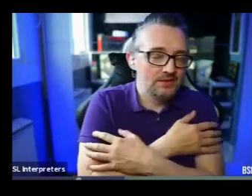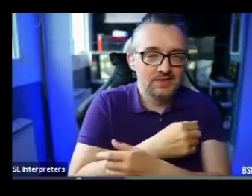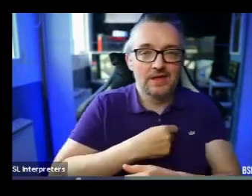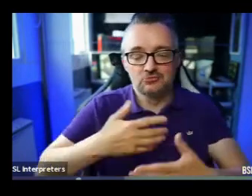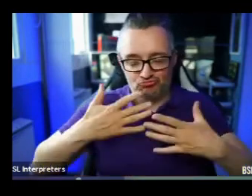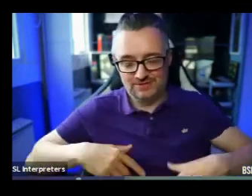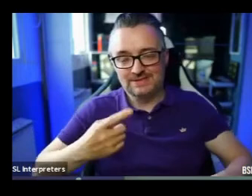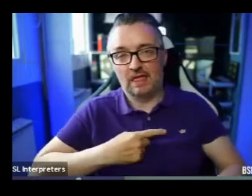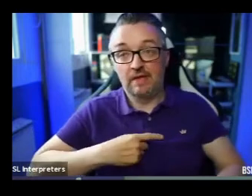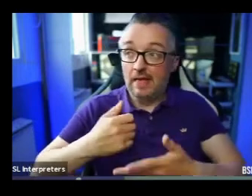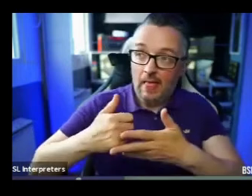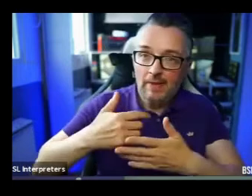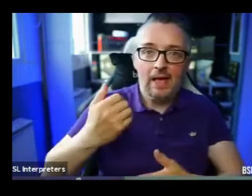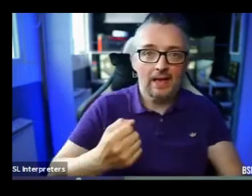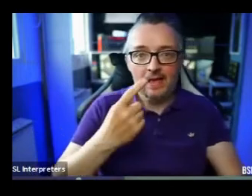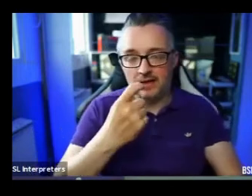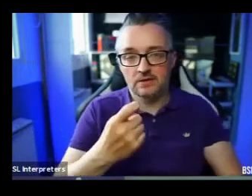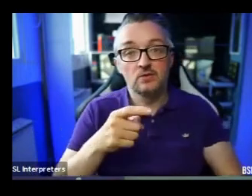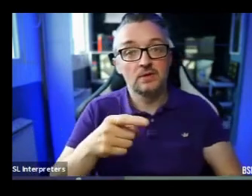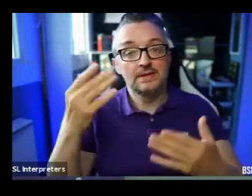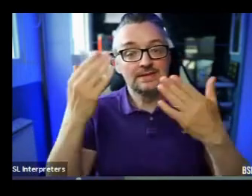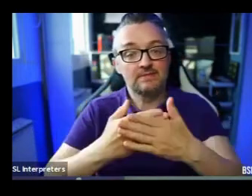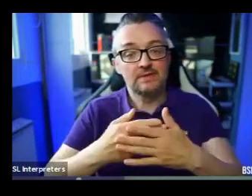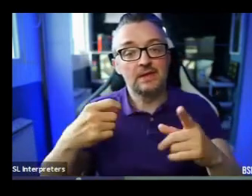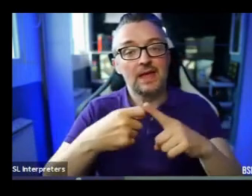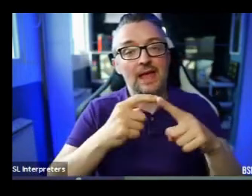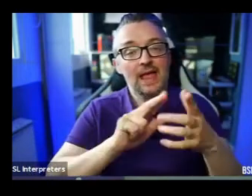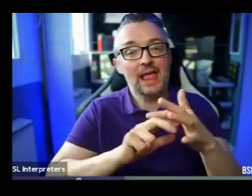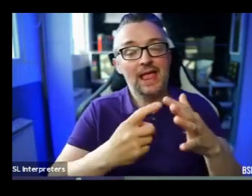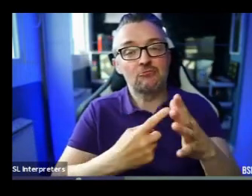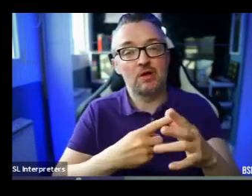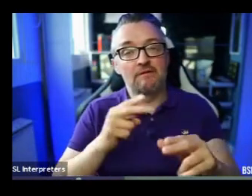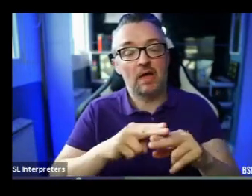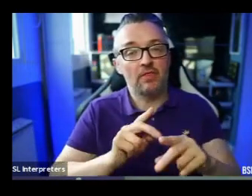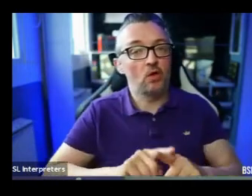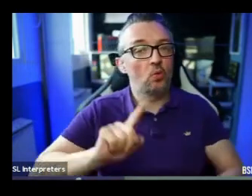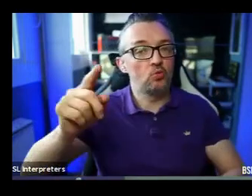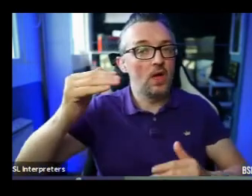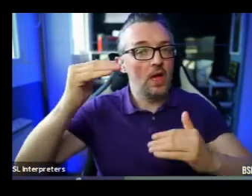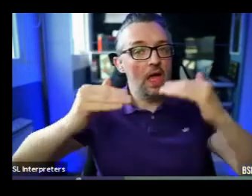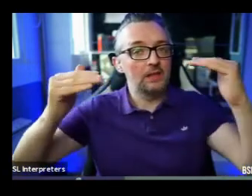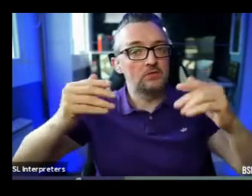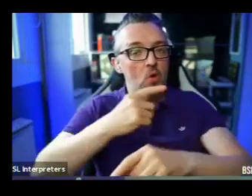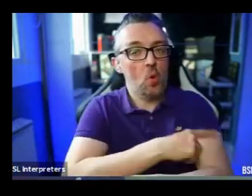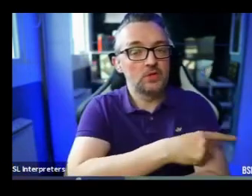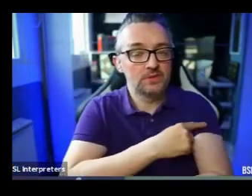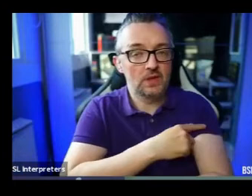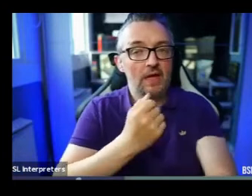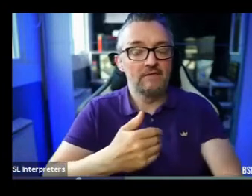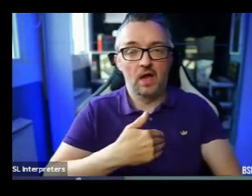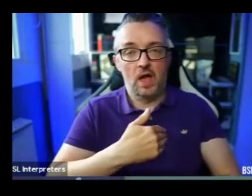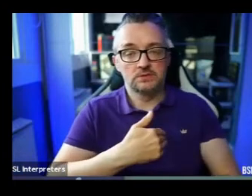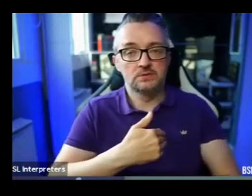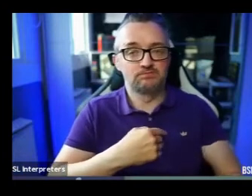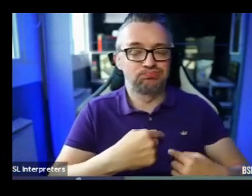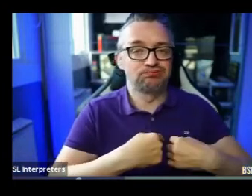I love cuddles. I can dress myself with some help. That evening, Kendra's father was taken to the adult hospital in